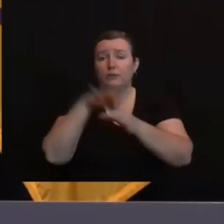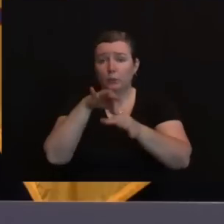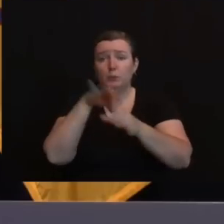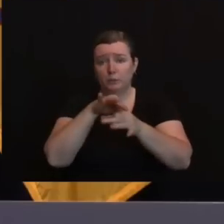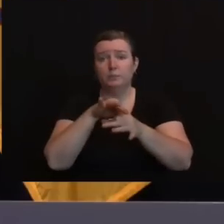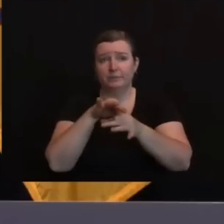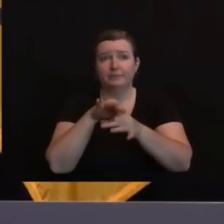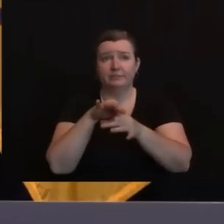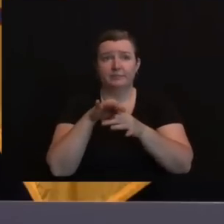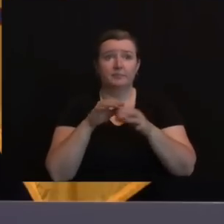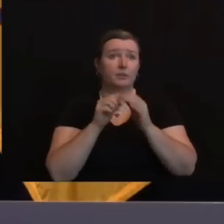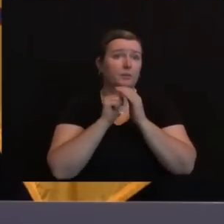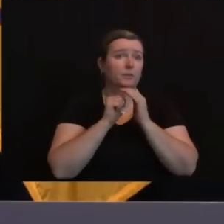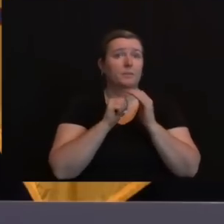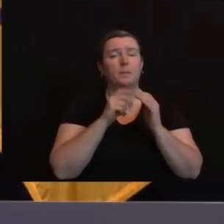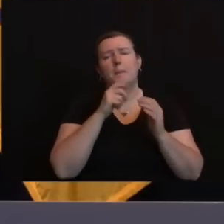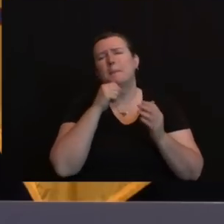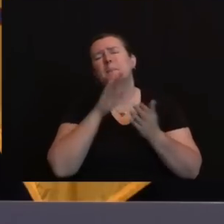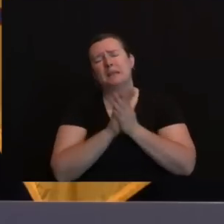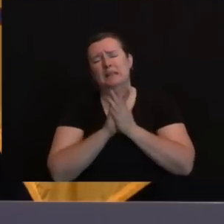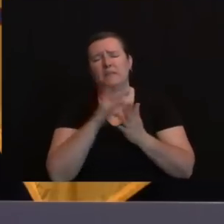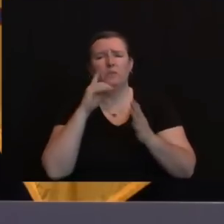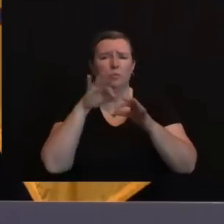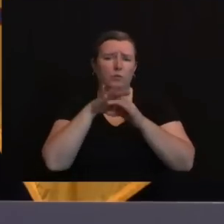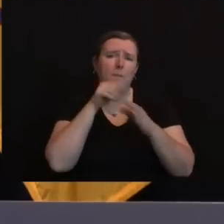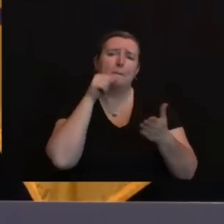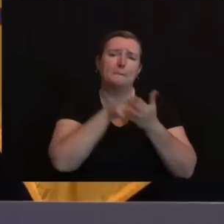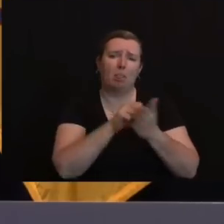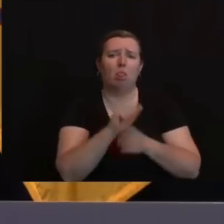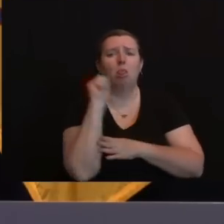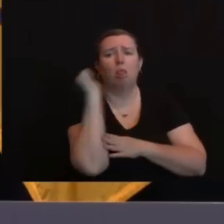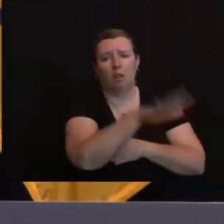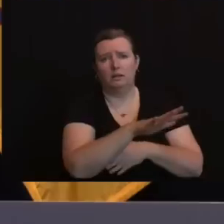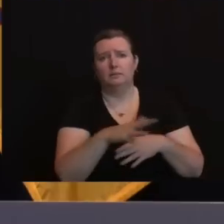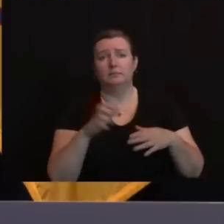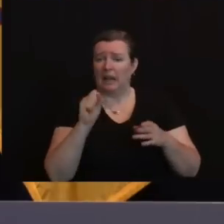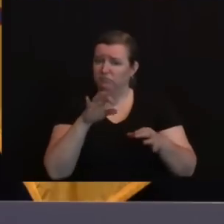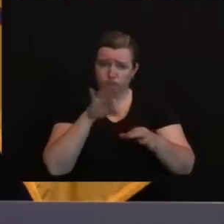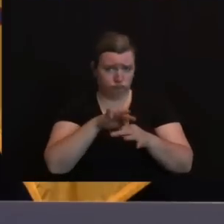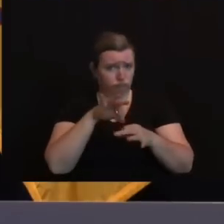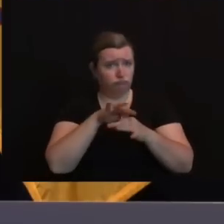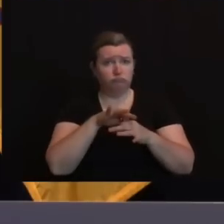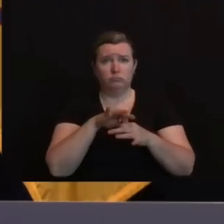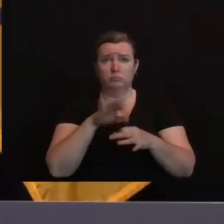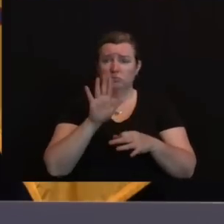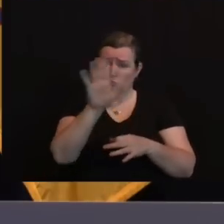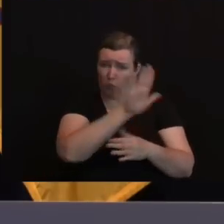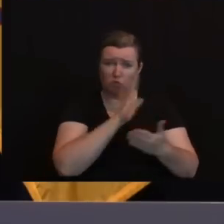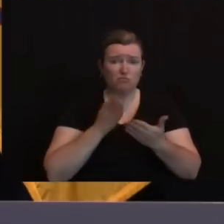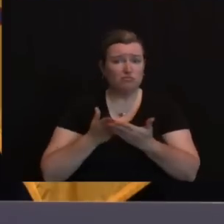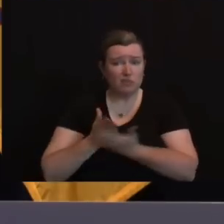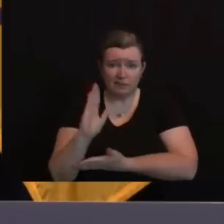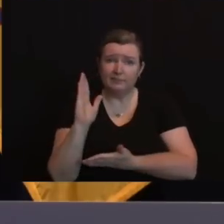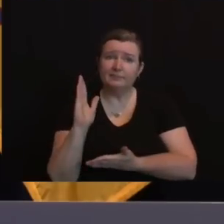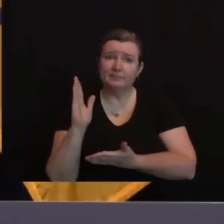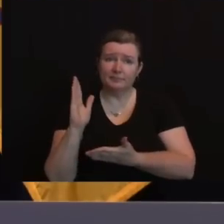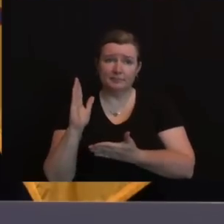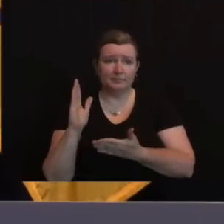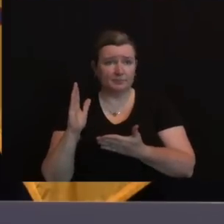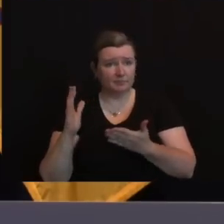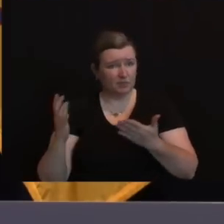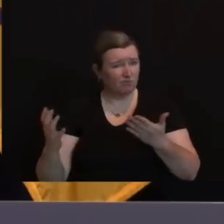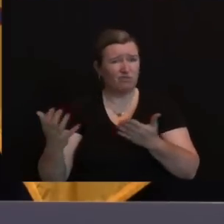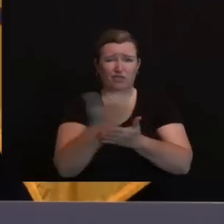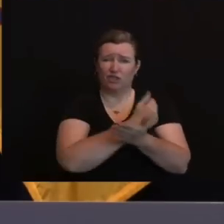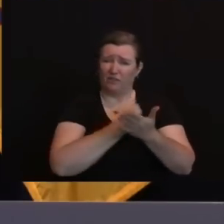request is that you vote by mail. That means you can exercise your democratic right, which all of us deserve.